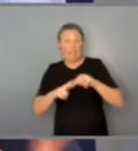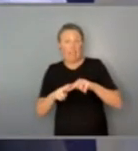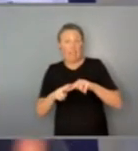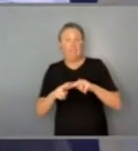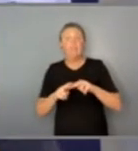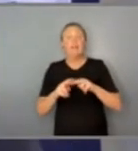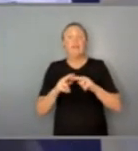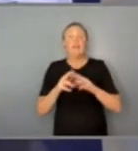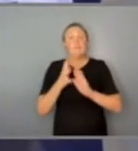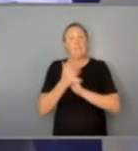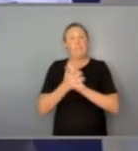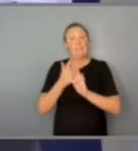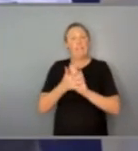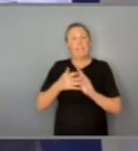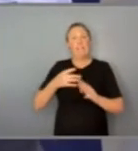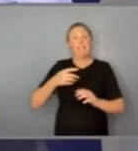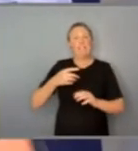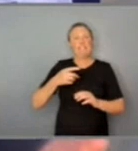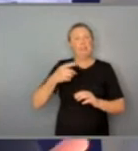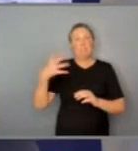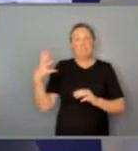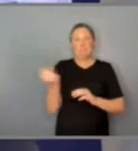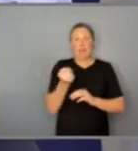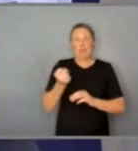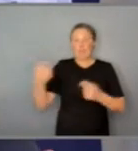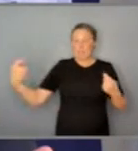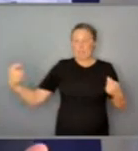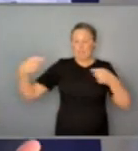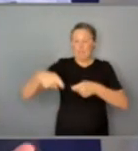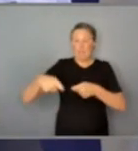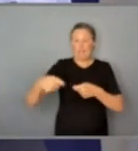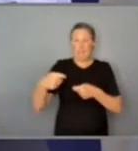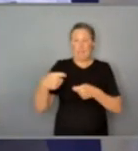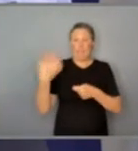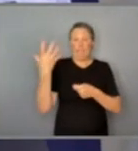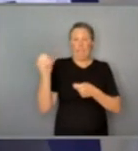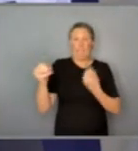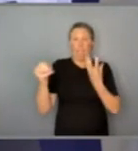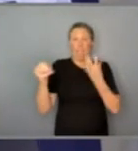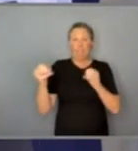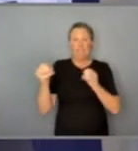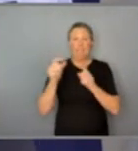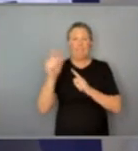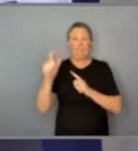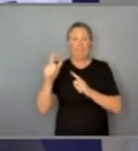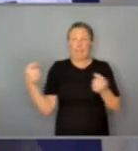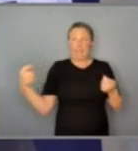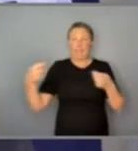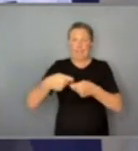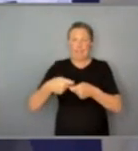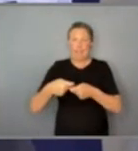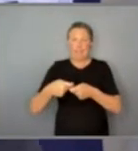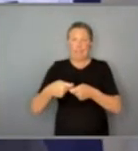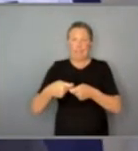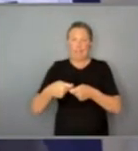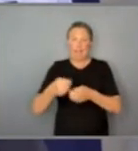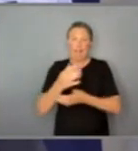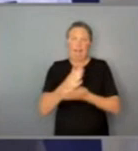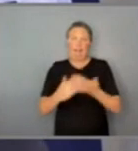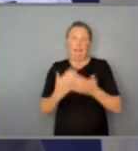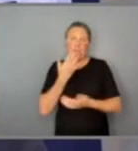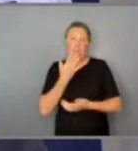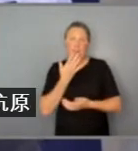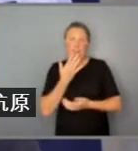means we share those costs 50-50. So that already exists right now. And so where rapid antigen testing is being used in